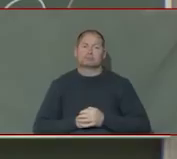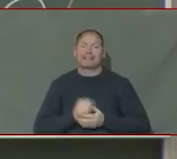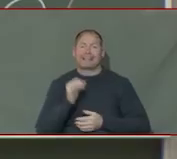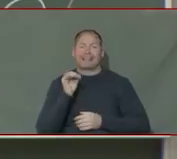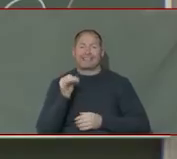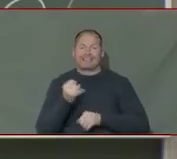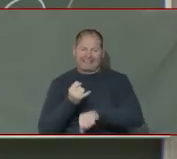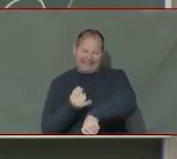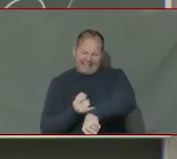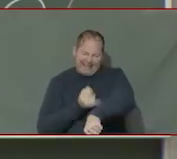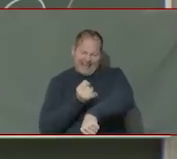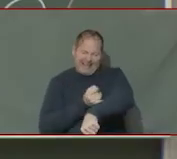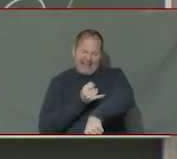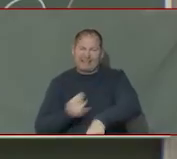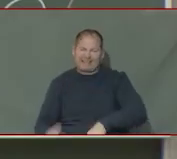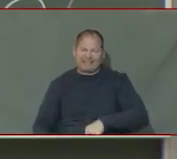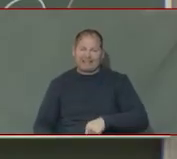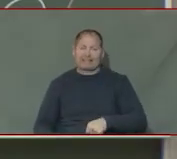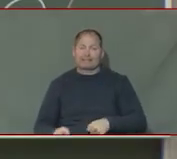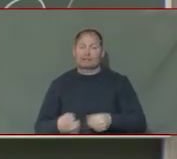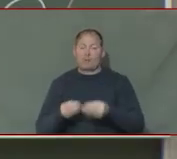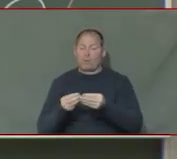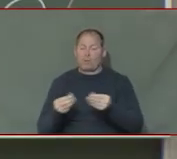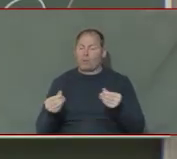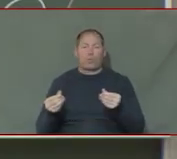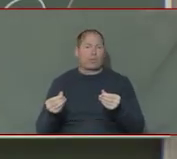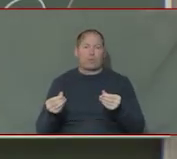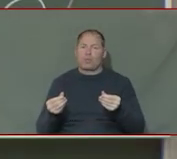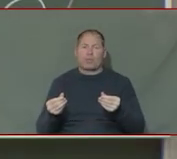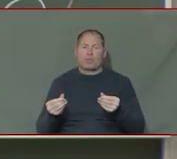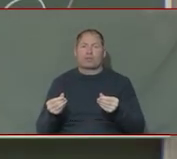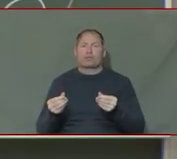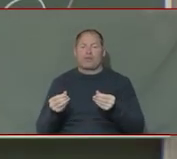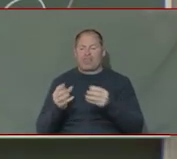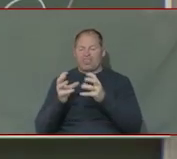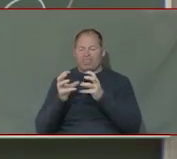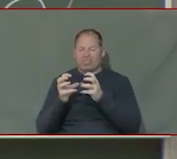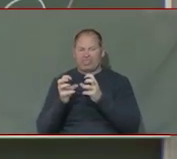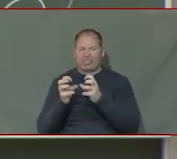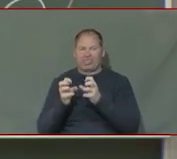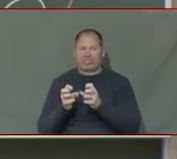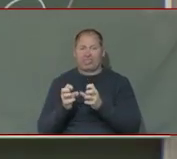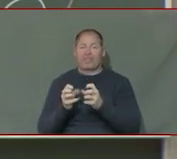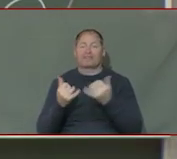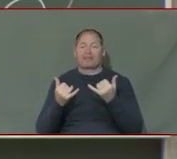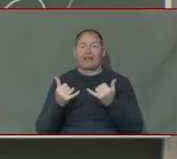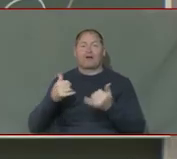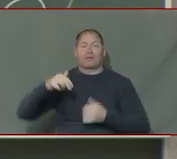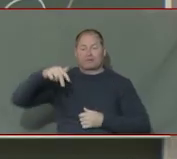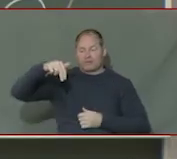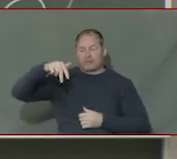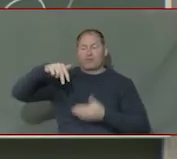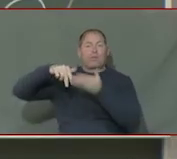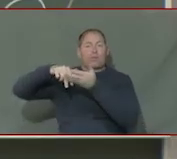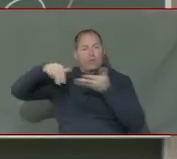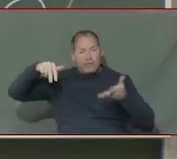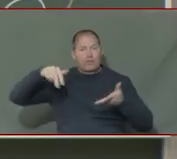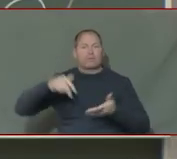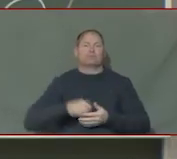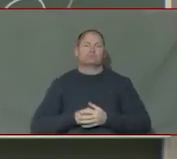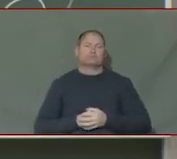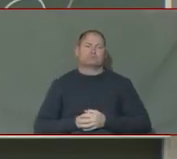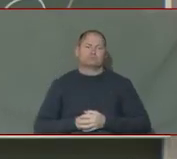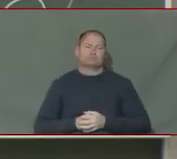on their legs, it doesn't heal. They get gangrene, and they have to amputate first your toe, then your foot, then your leg.